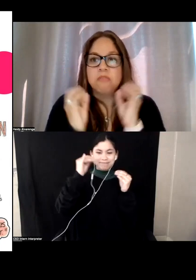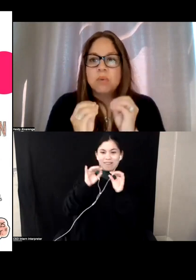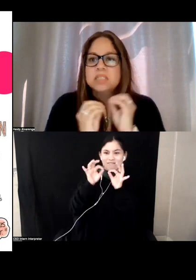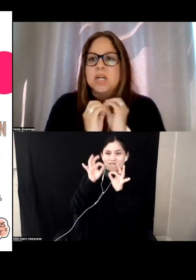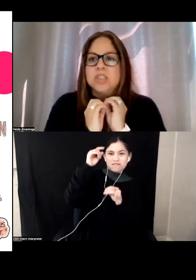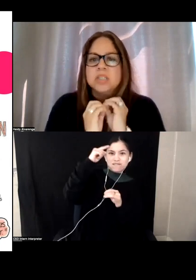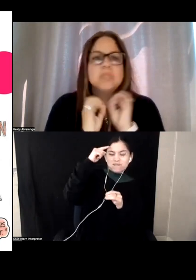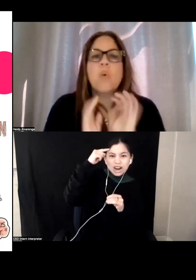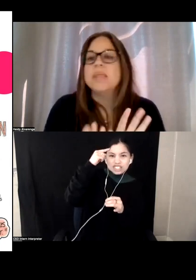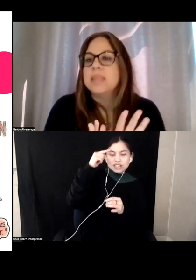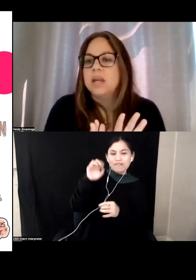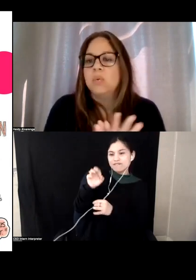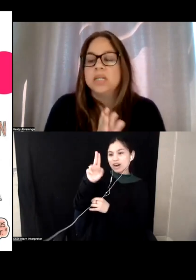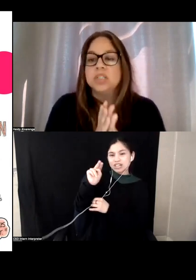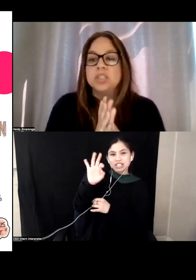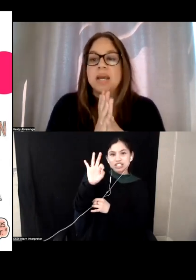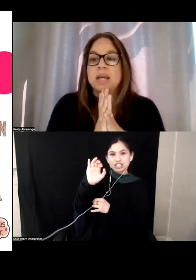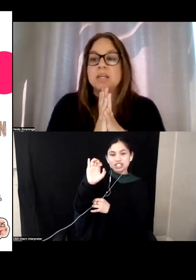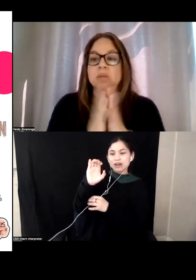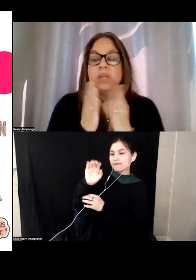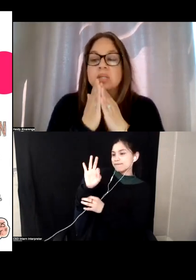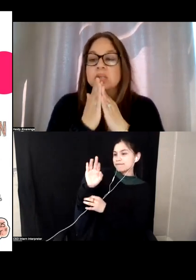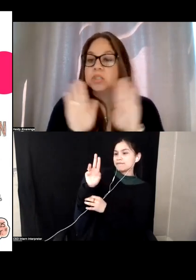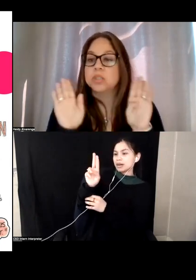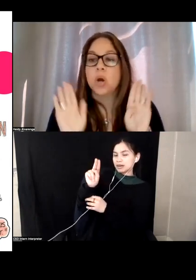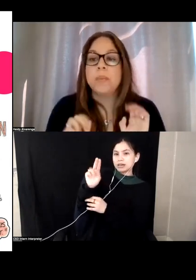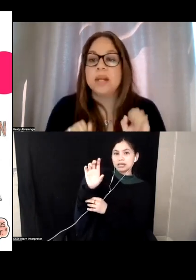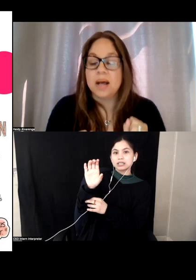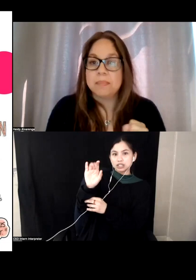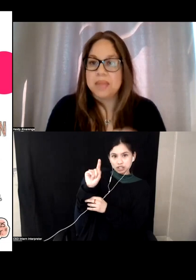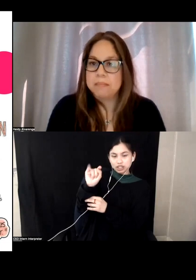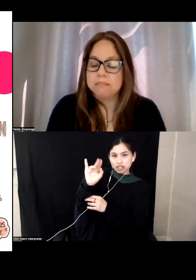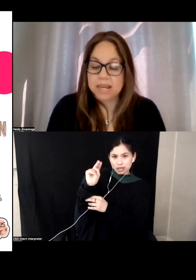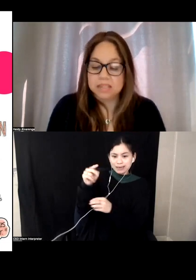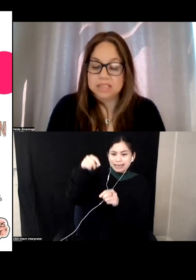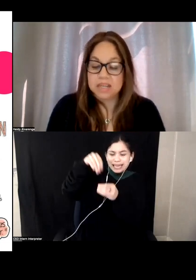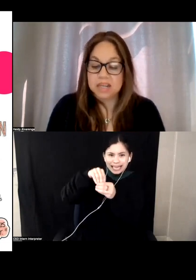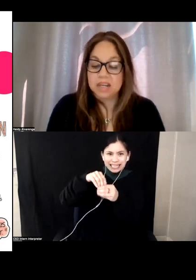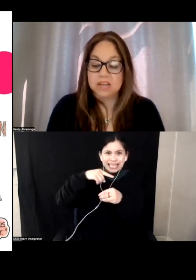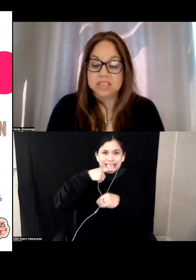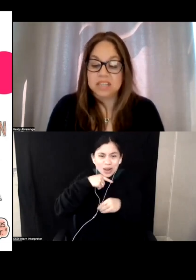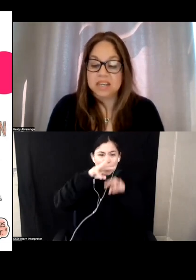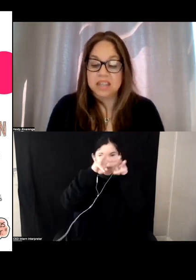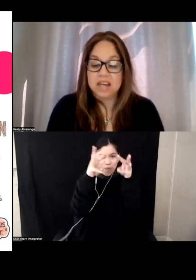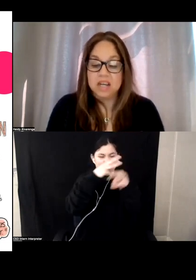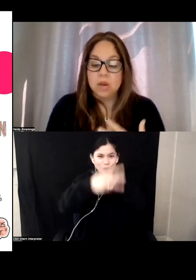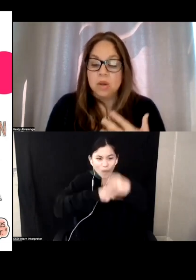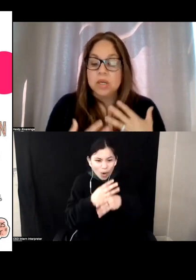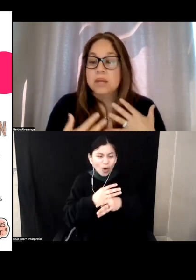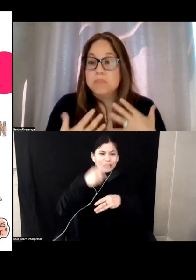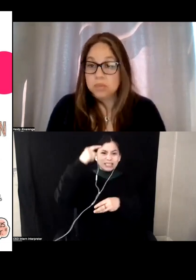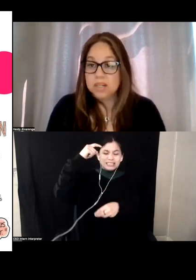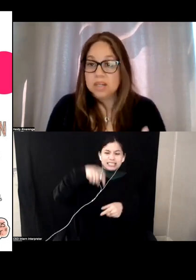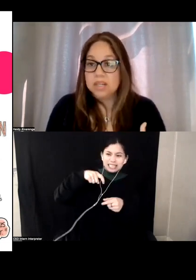stay focused on just one language. And you need to just open up that mindset and understand that